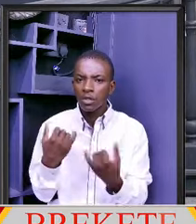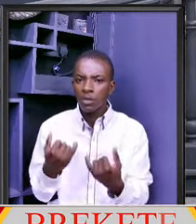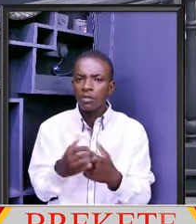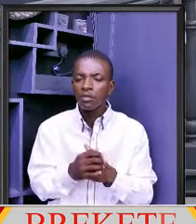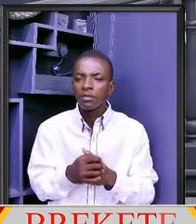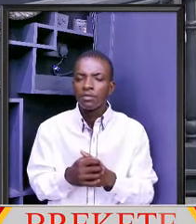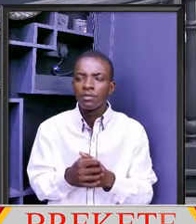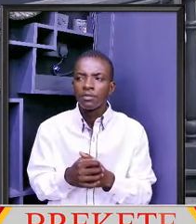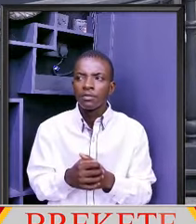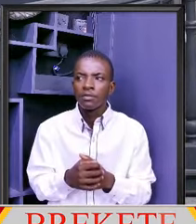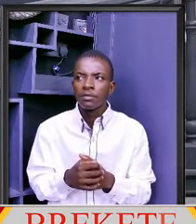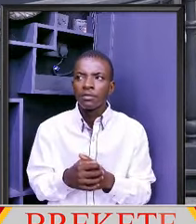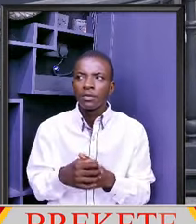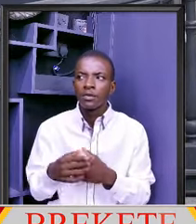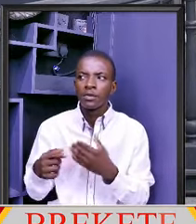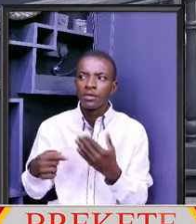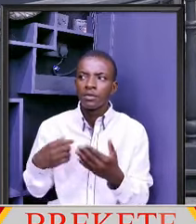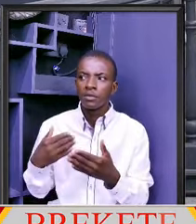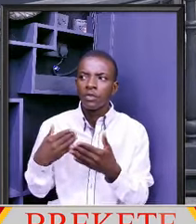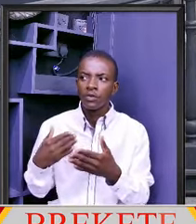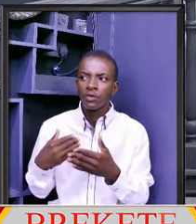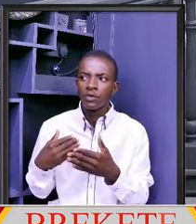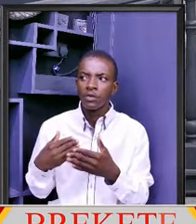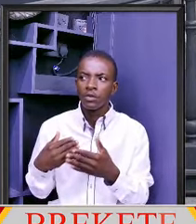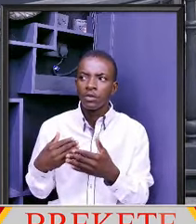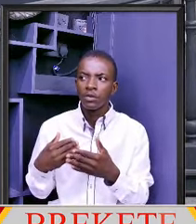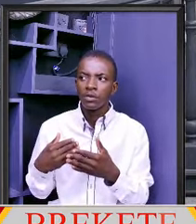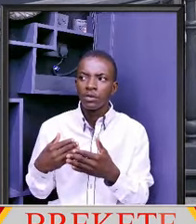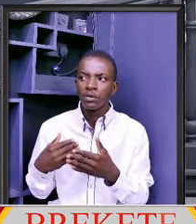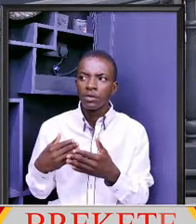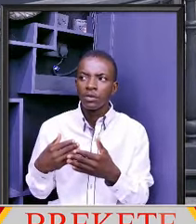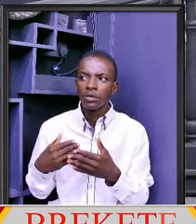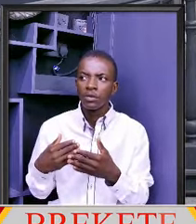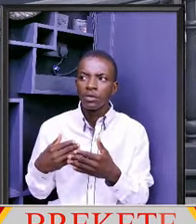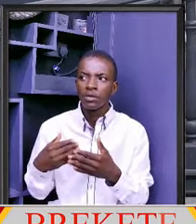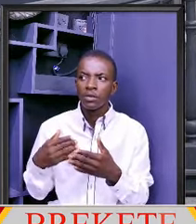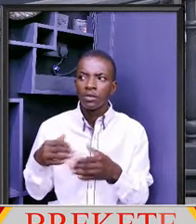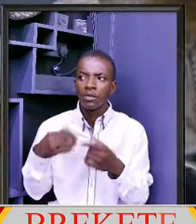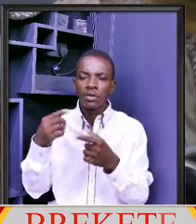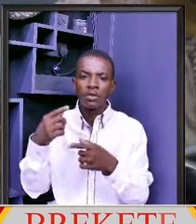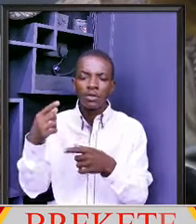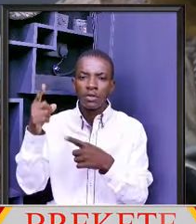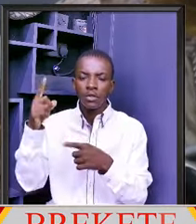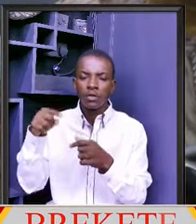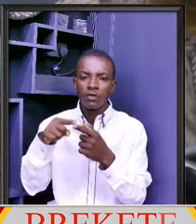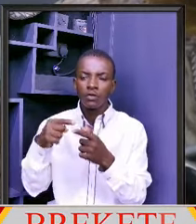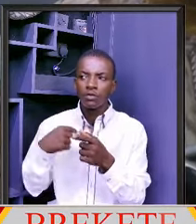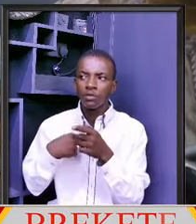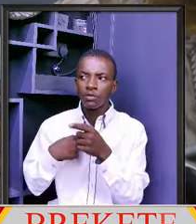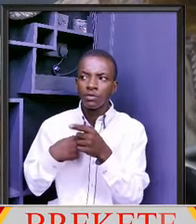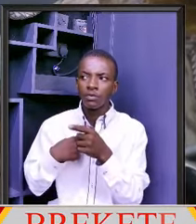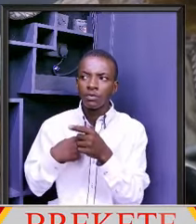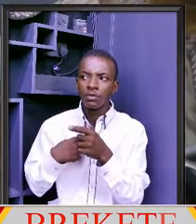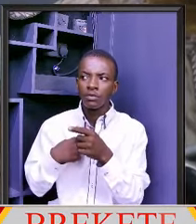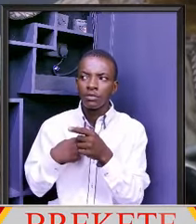now, but before I say anything, I will stand up. This of four was given to me.